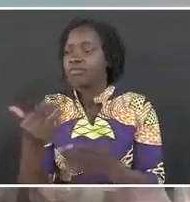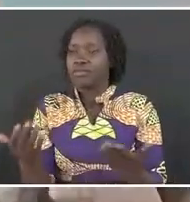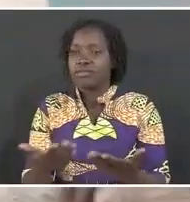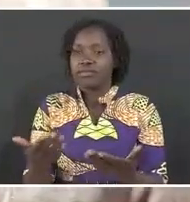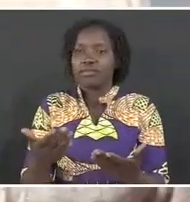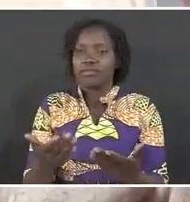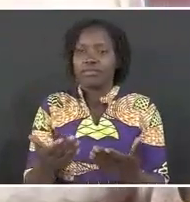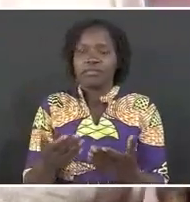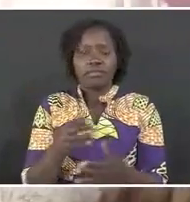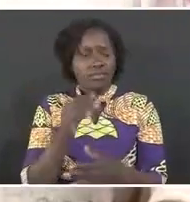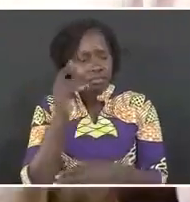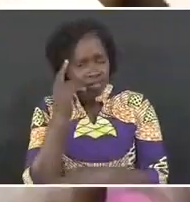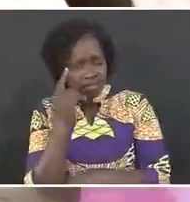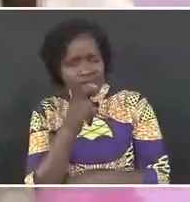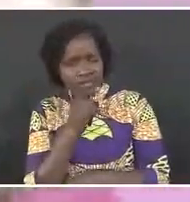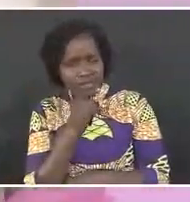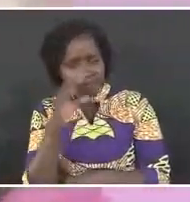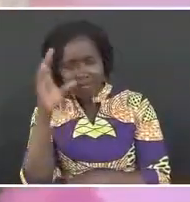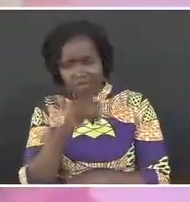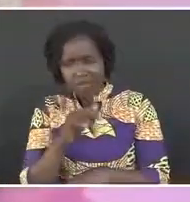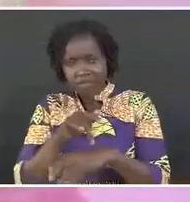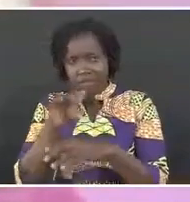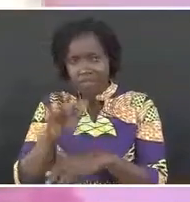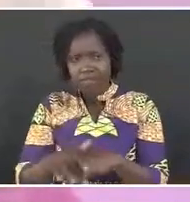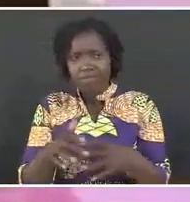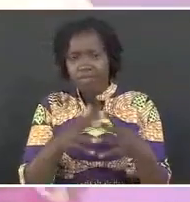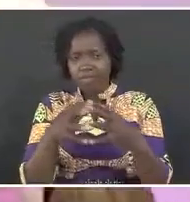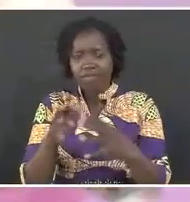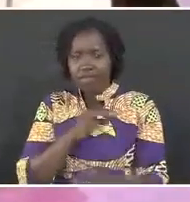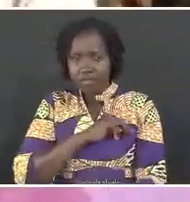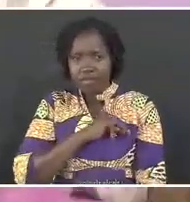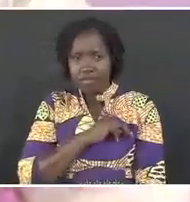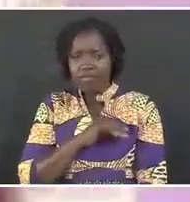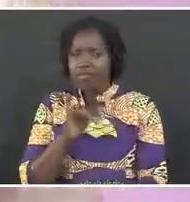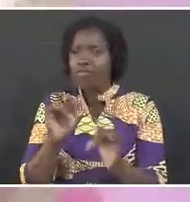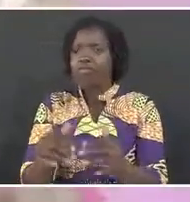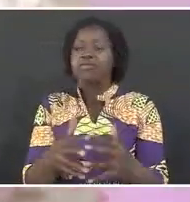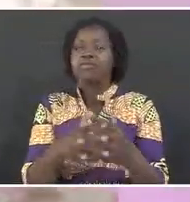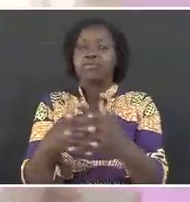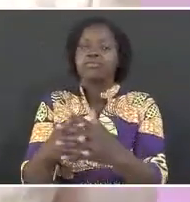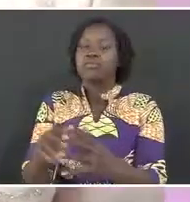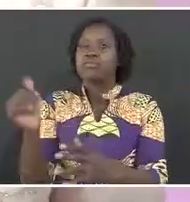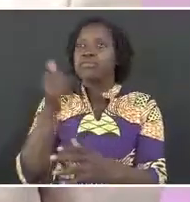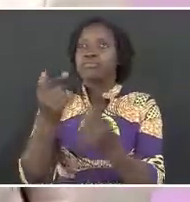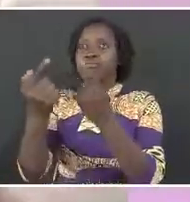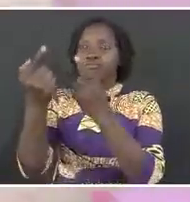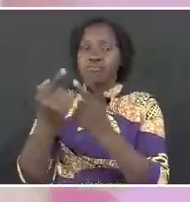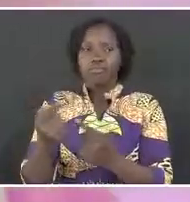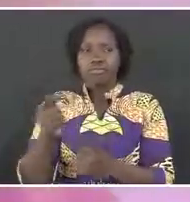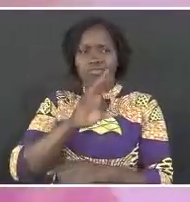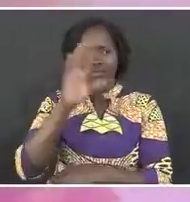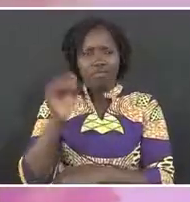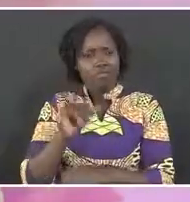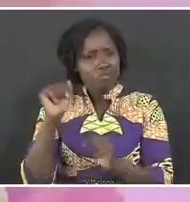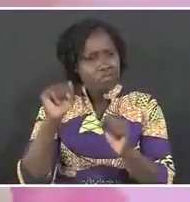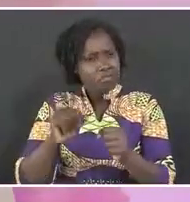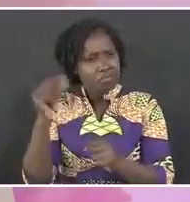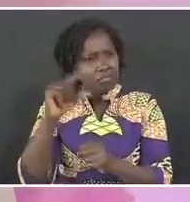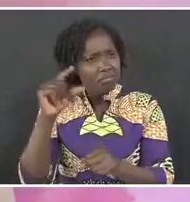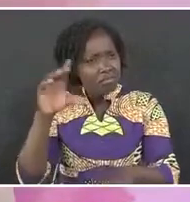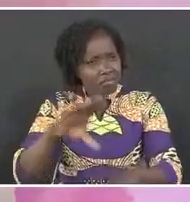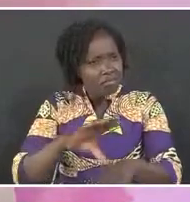the early missionaries stayed in America or in Europe and never came to Africa, would we have gotten the